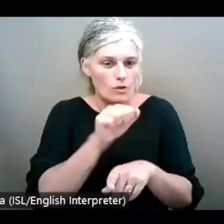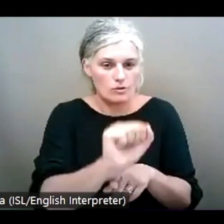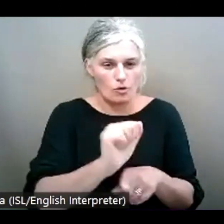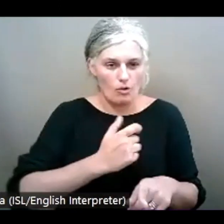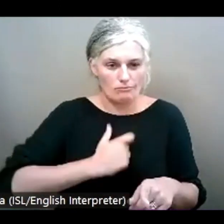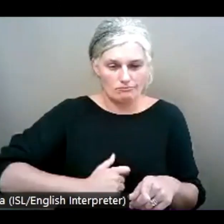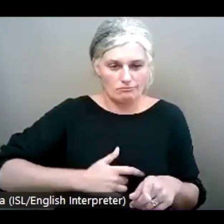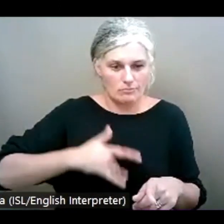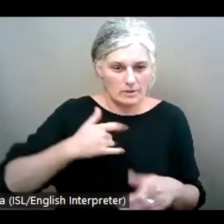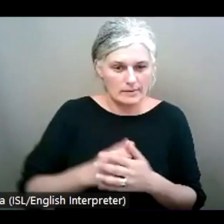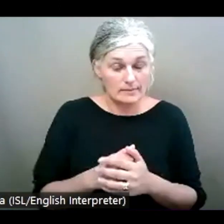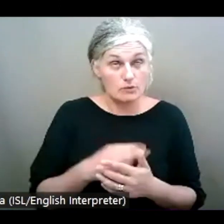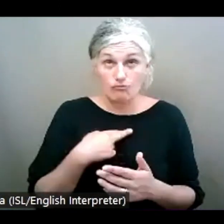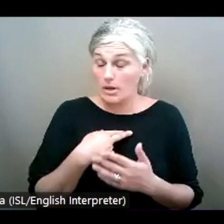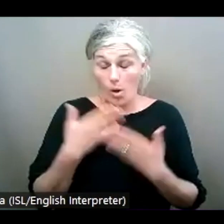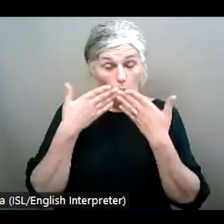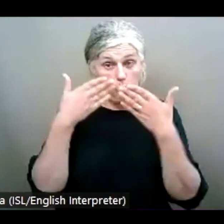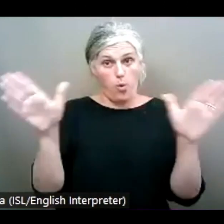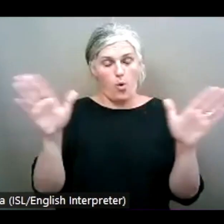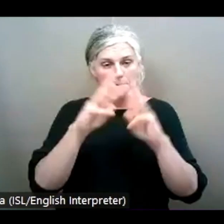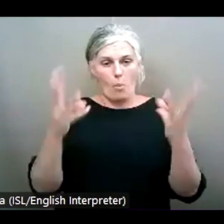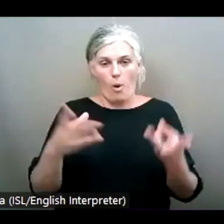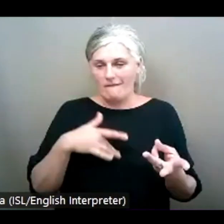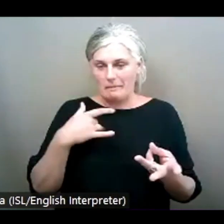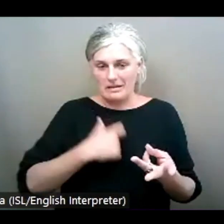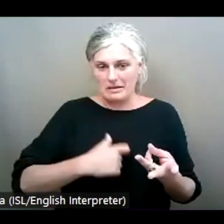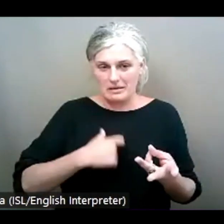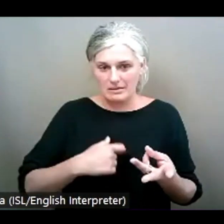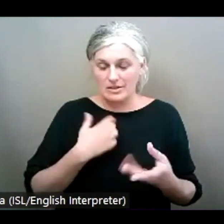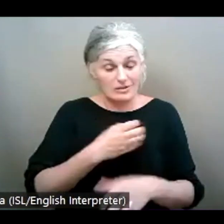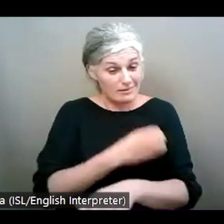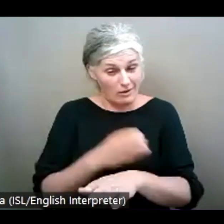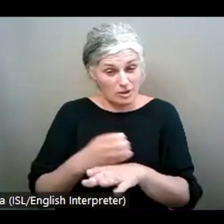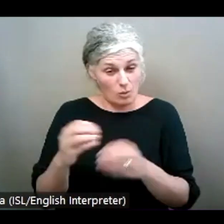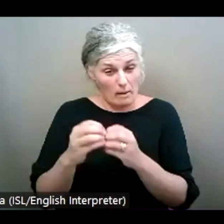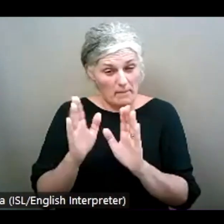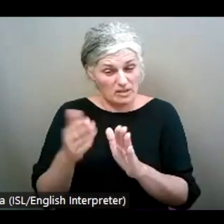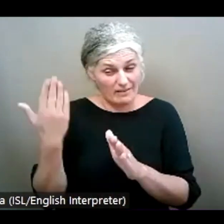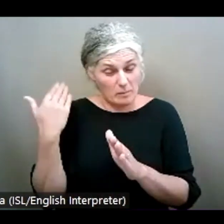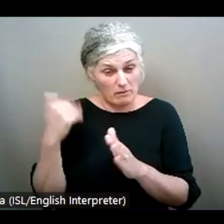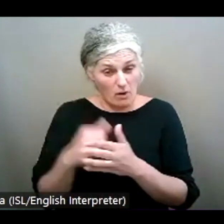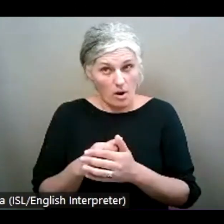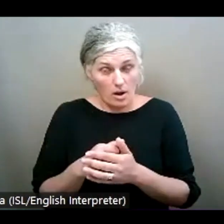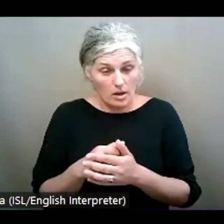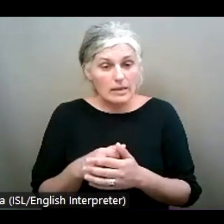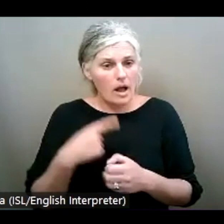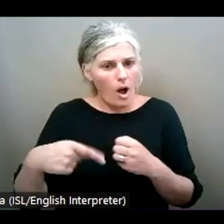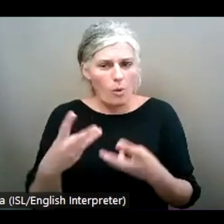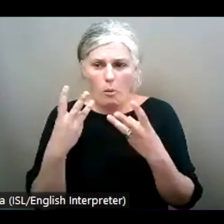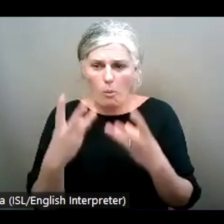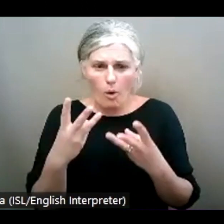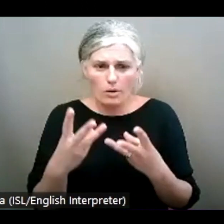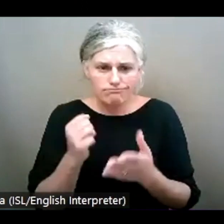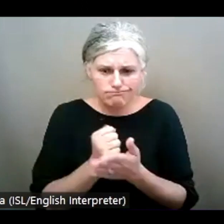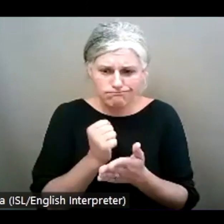really opened up my world, Peter, just to continue on from what I said earlier, that, you know, I always wanted to